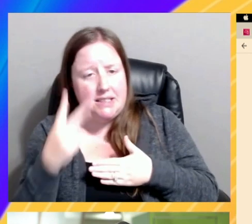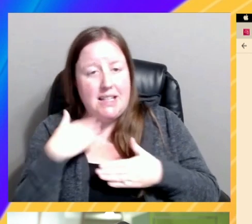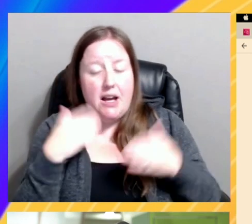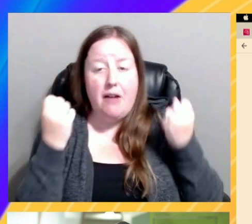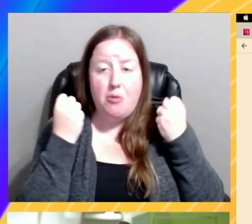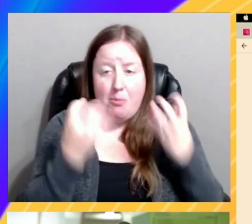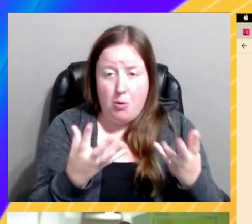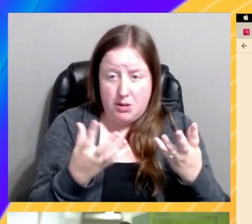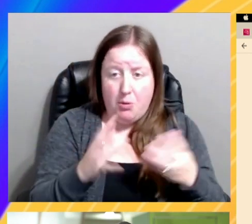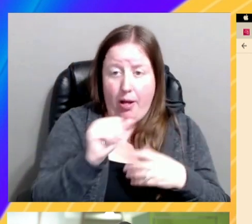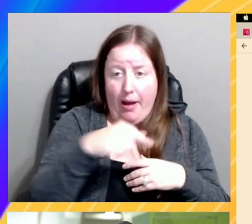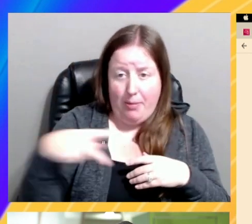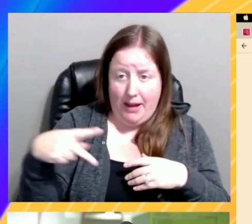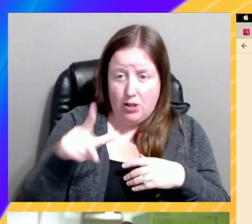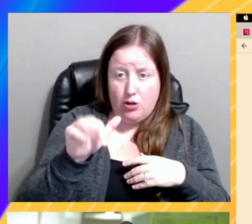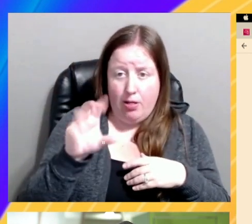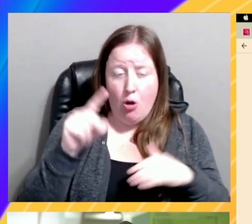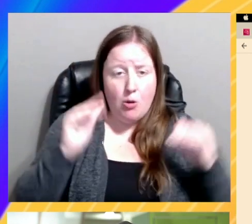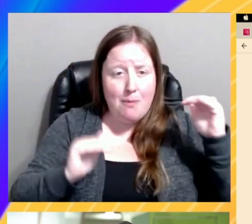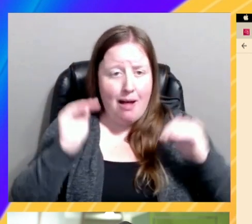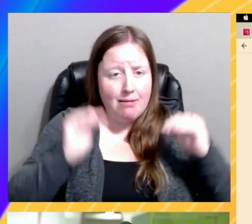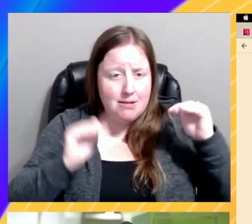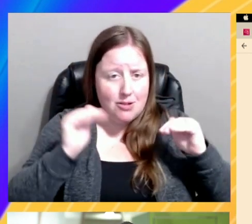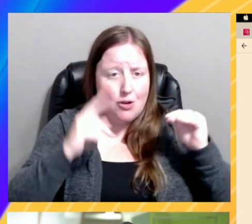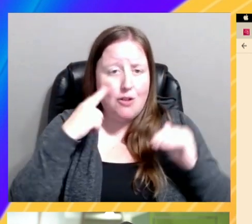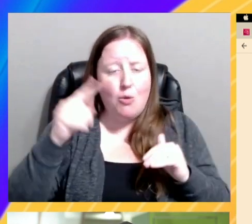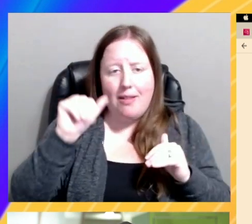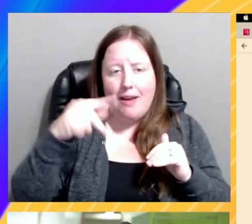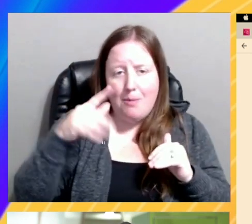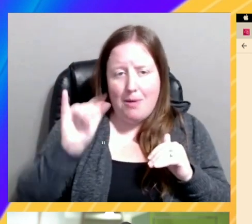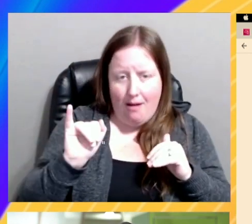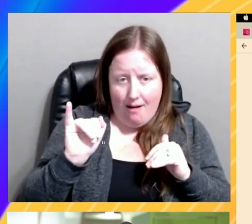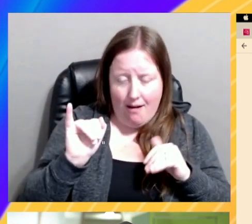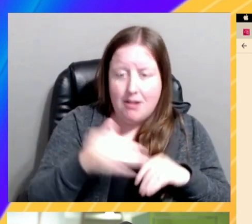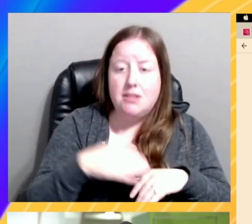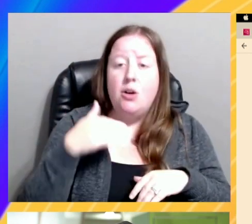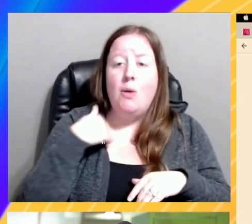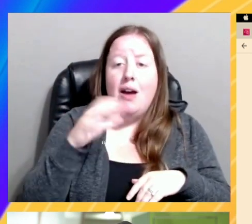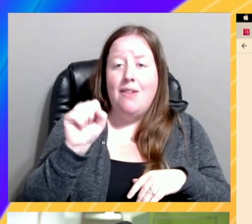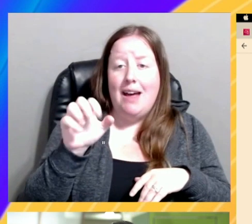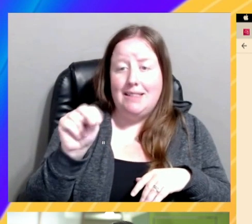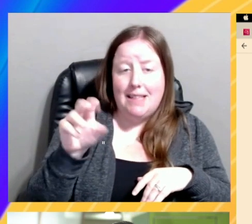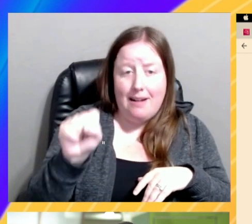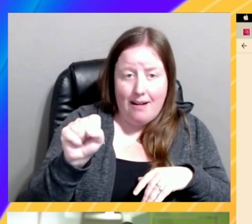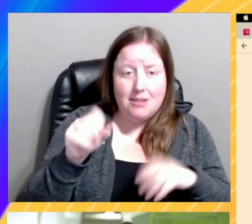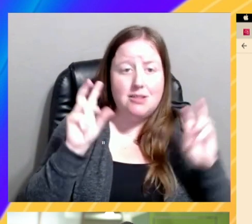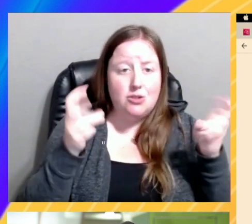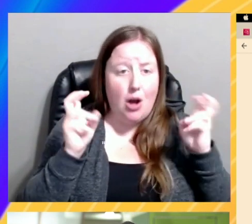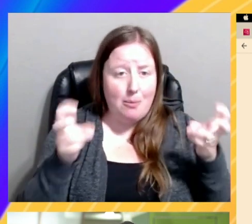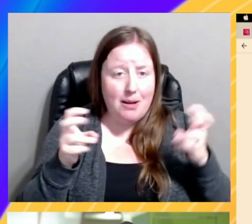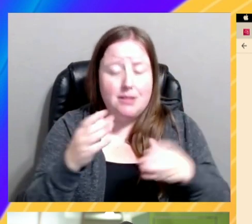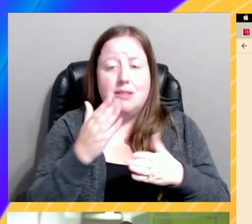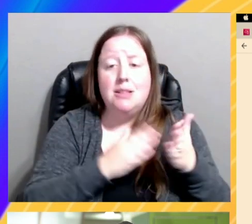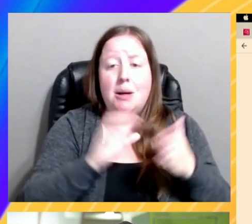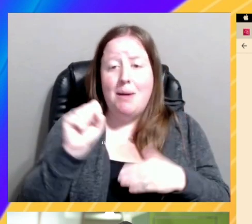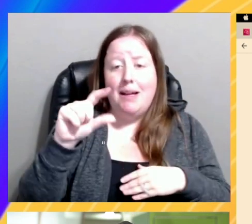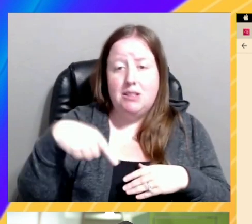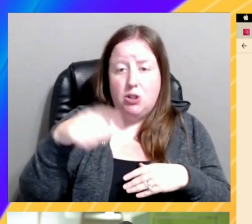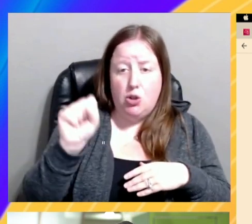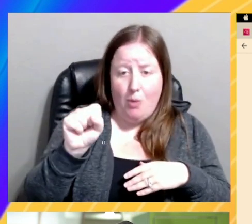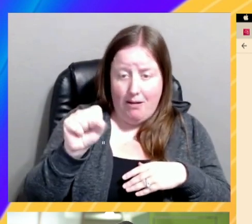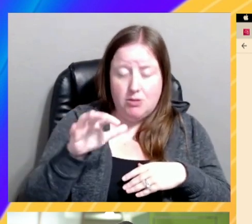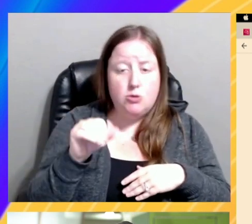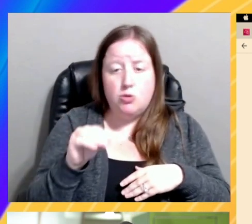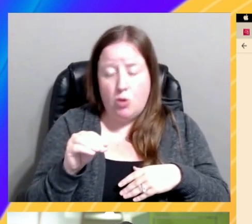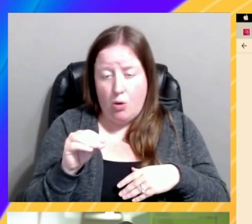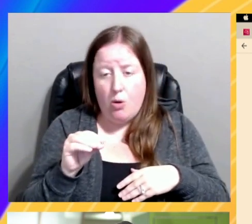application load balancers in front of the APIs. We have some SNS topics and some SQS. Yeah. So we have the